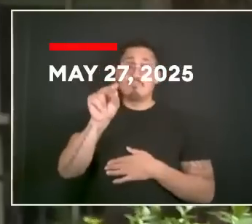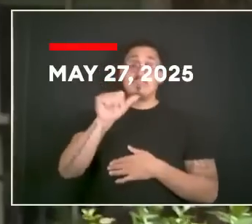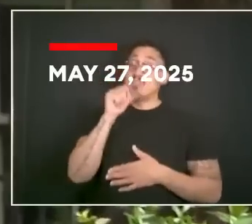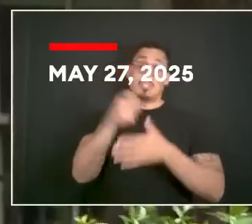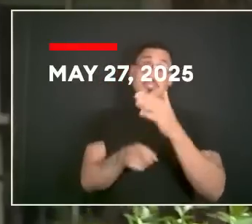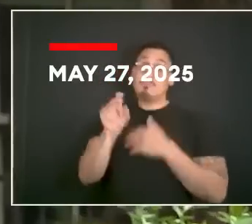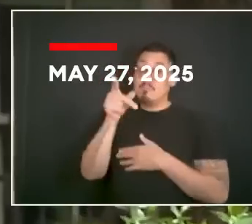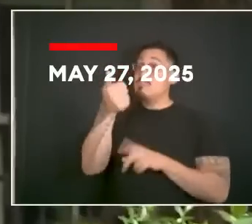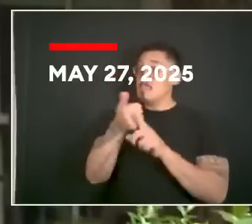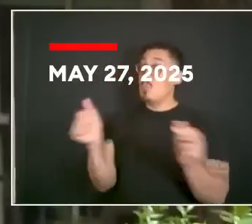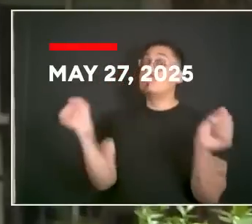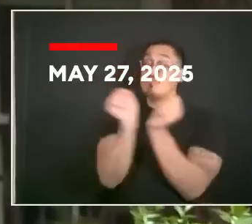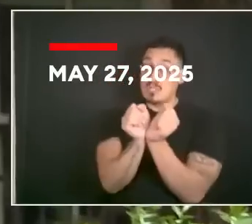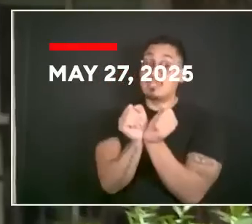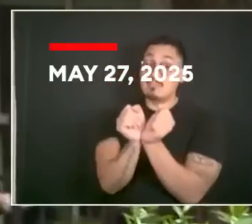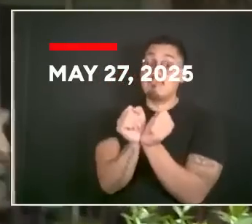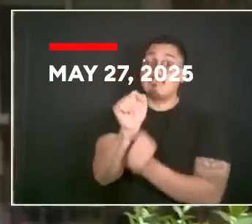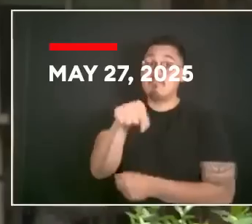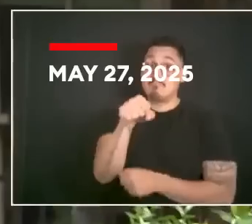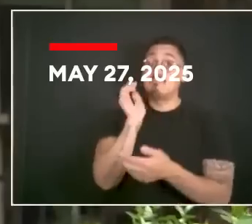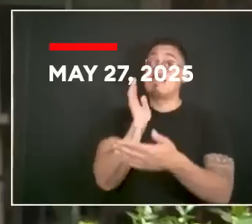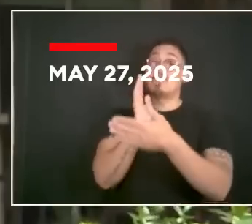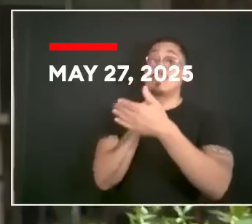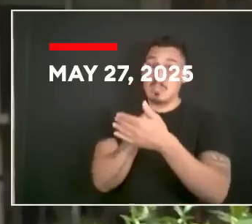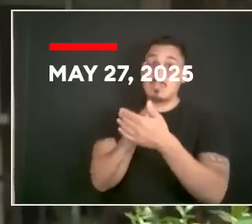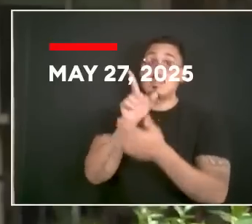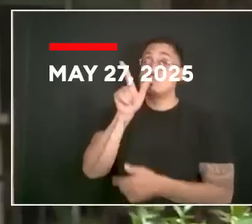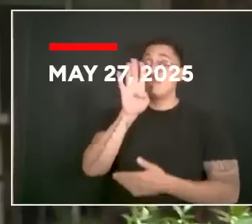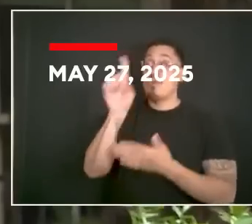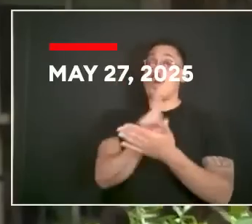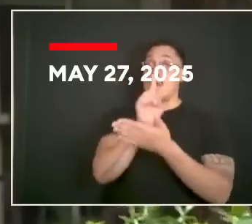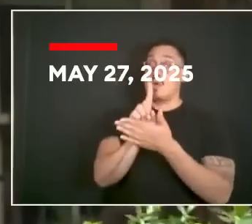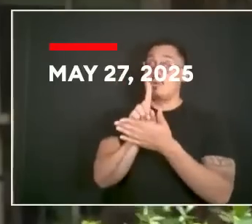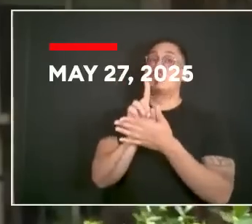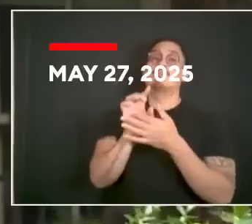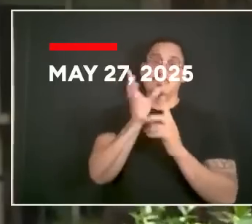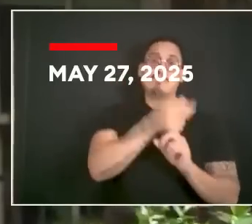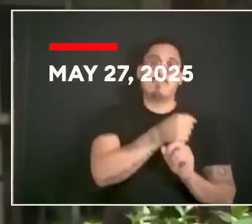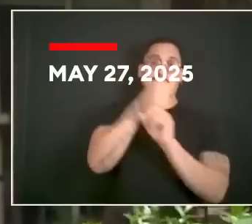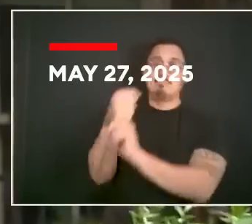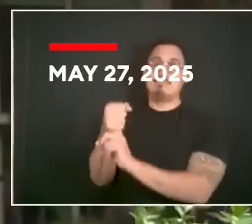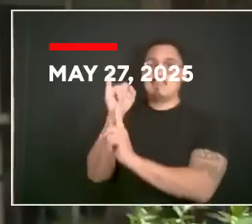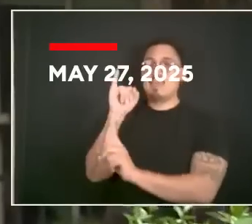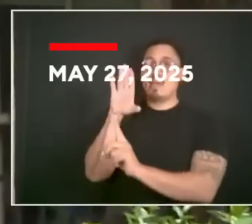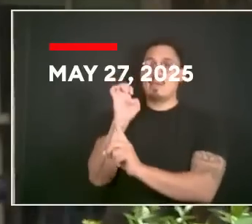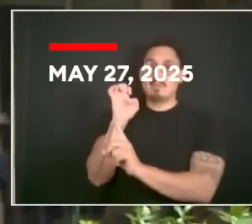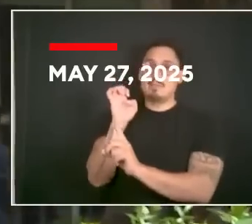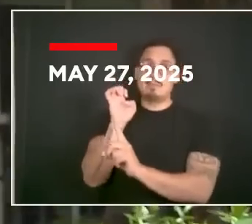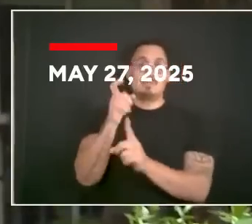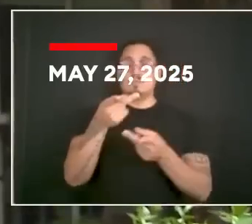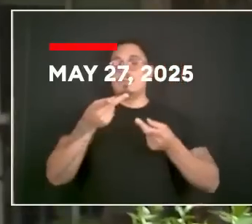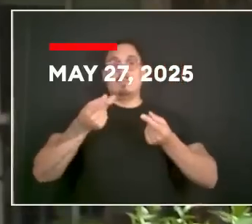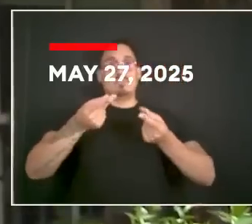with a gun. And within 24 hours, he was in ICE custody. I want to follow this back because you're moving too fast for me. Okay. Was he